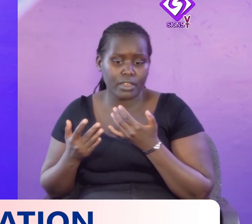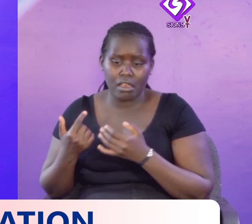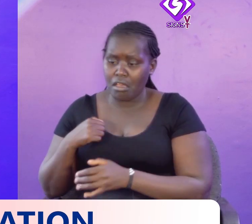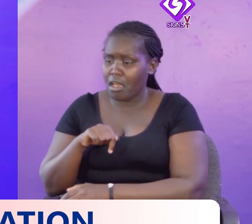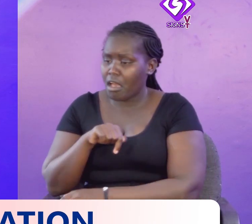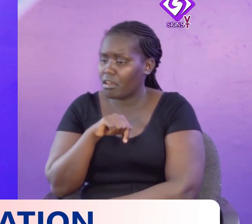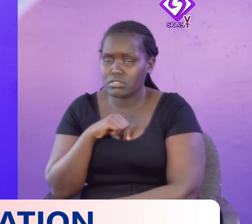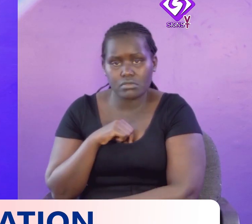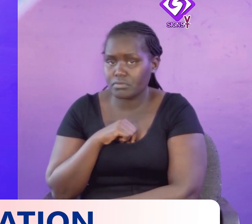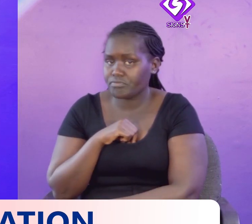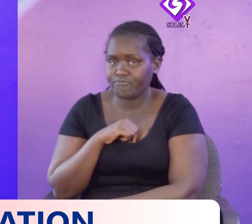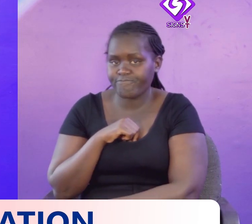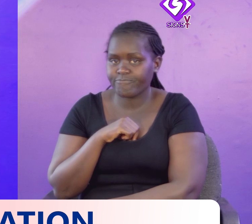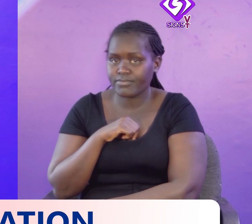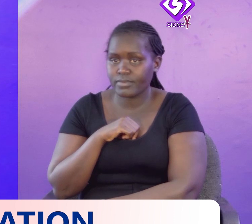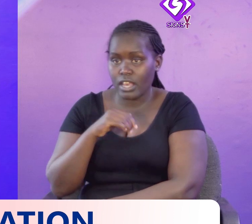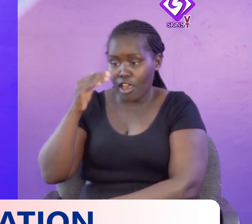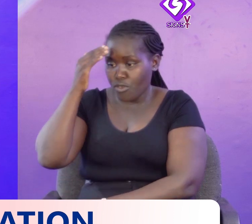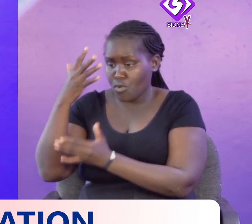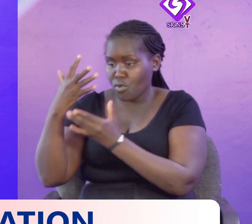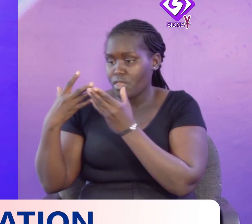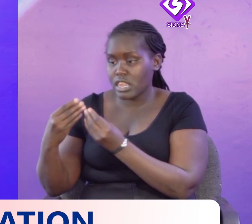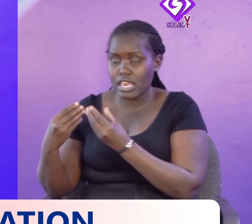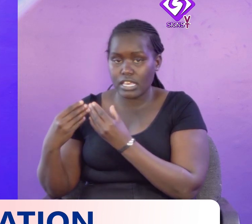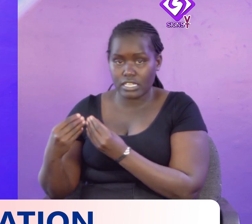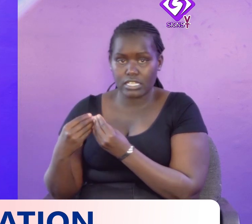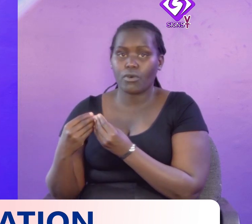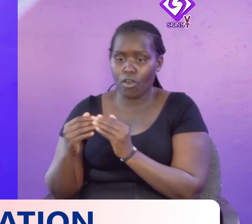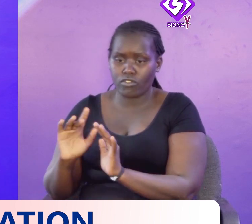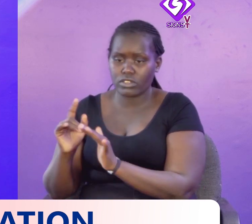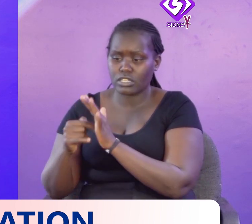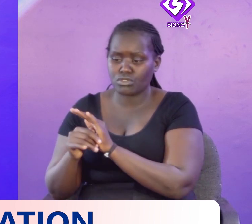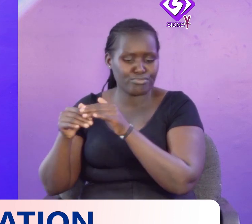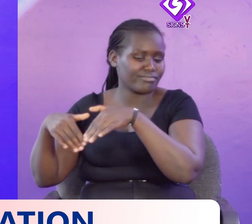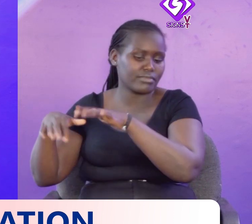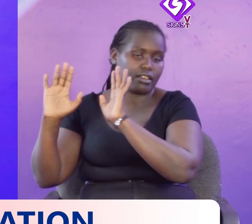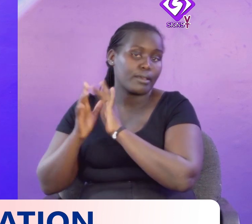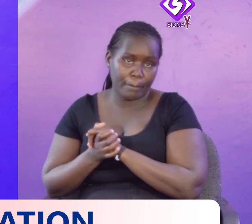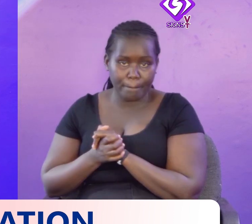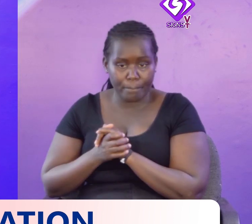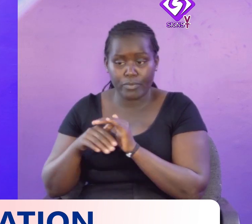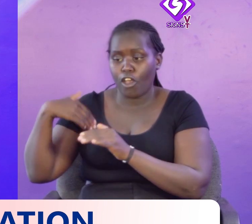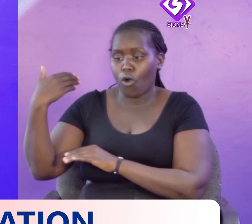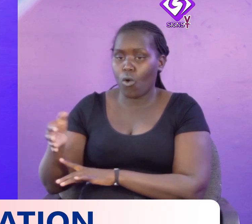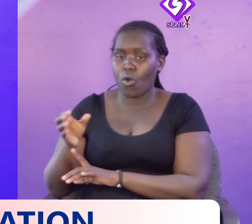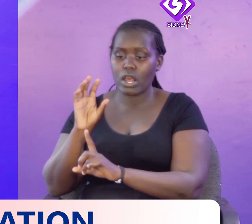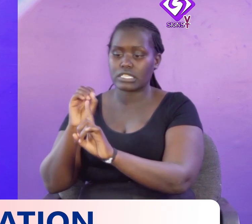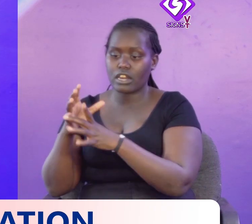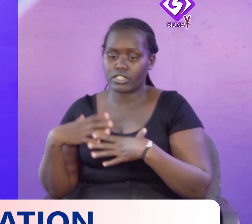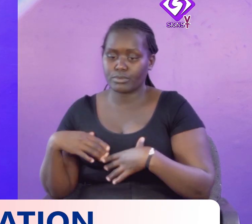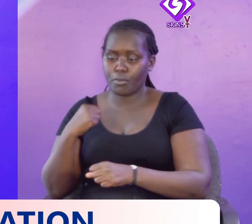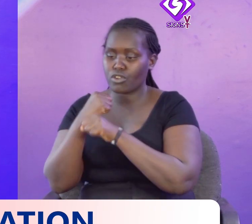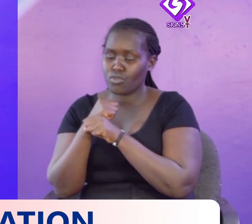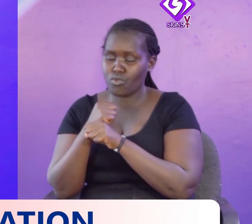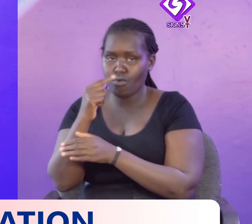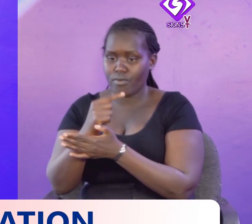right, you go the easy way. The easy way, of course, ni kuachana tu na your story. I always advise people, do the right thing,